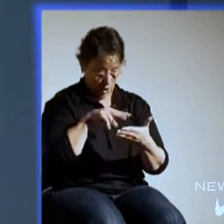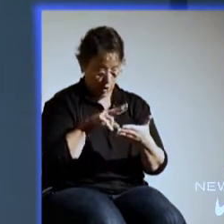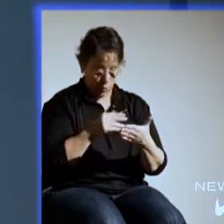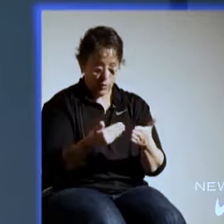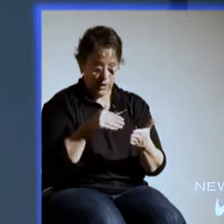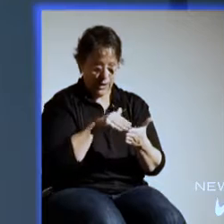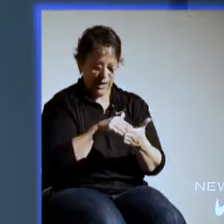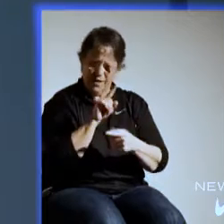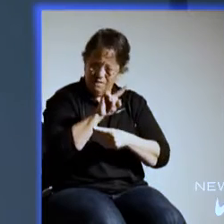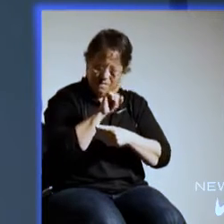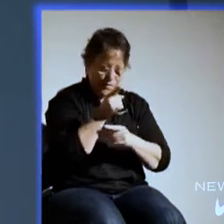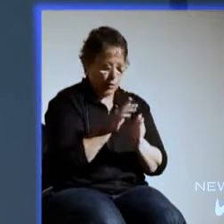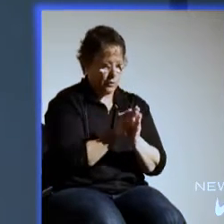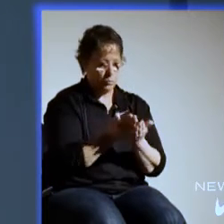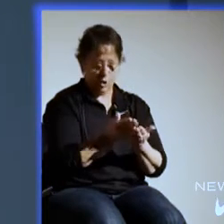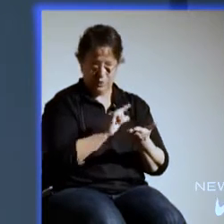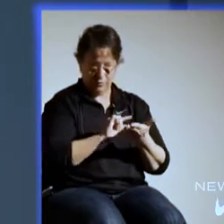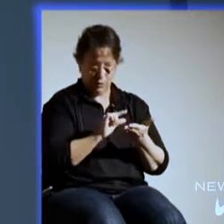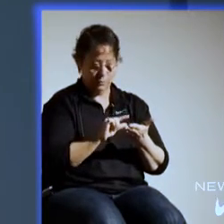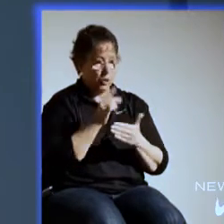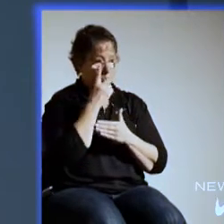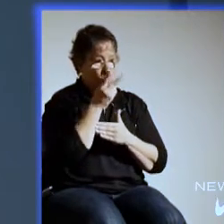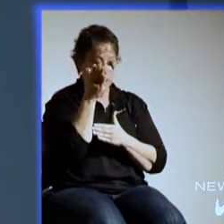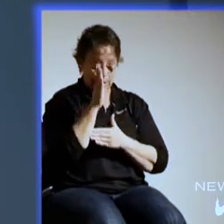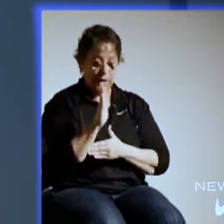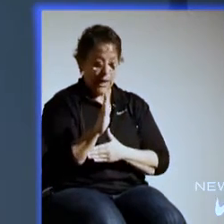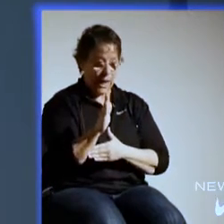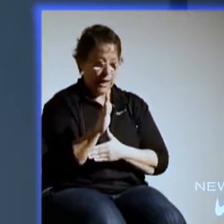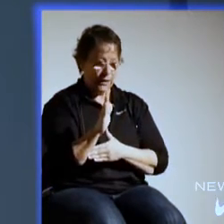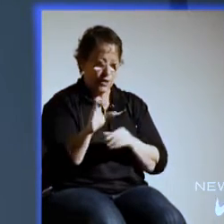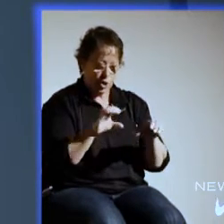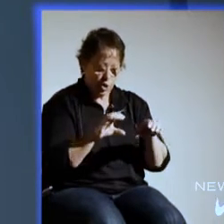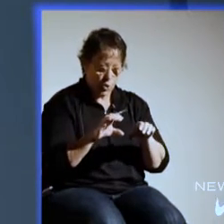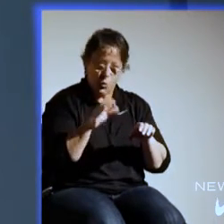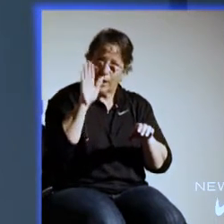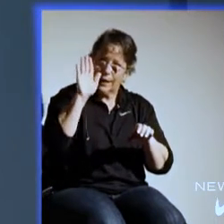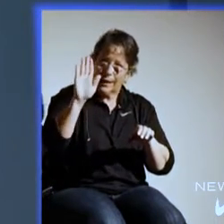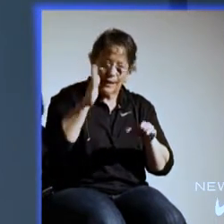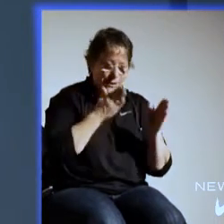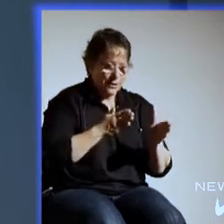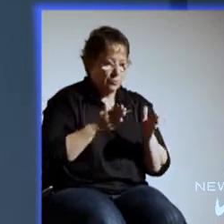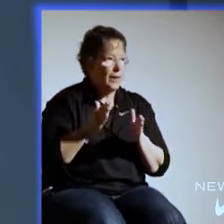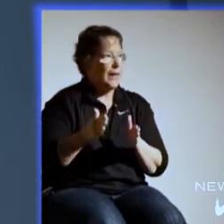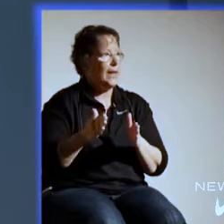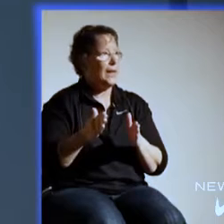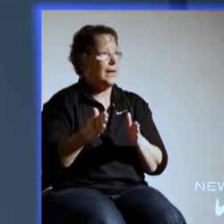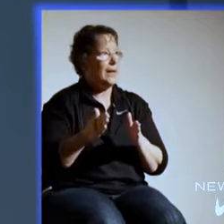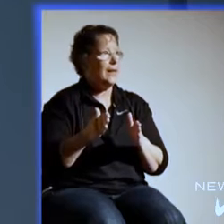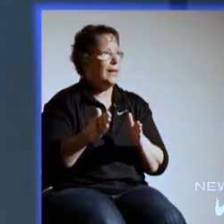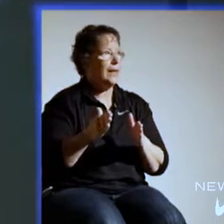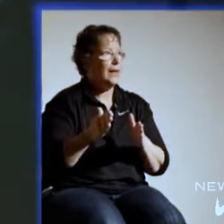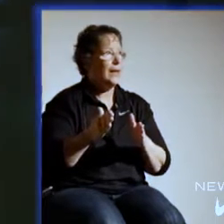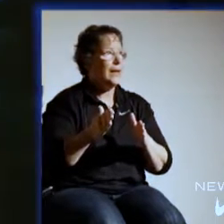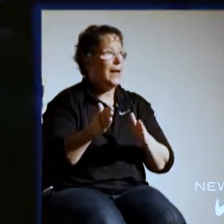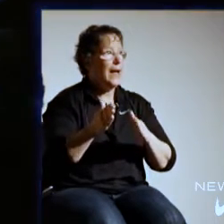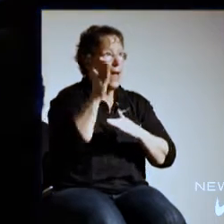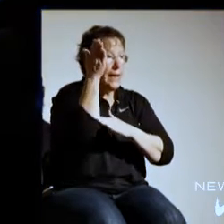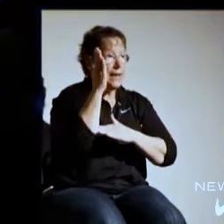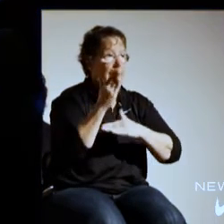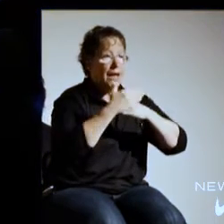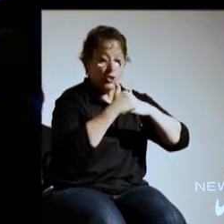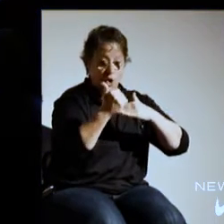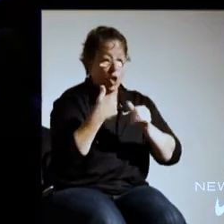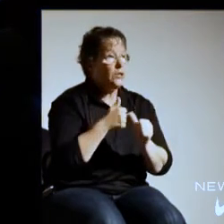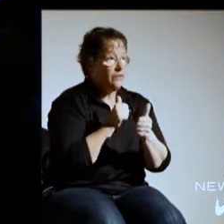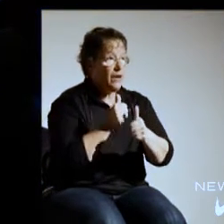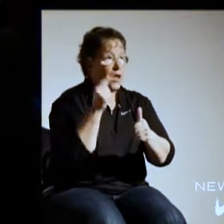of Scripture, we see God working this plan. And we see here that God's call to follow Him is attached to a promise that